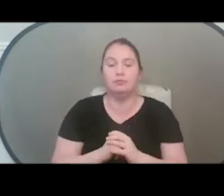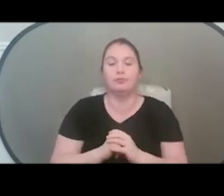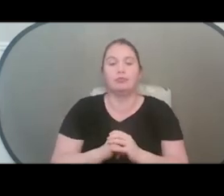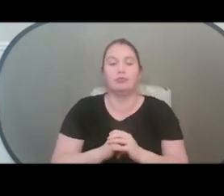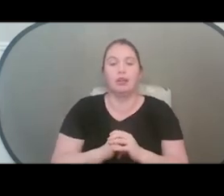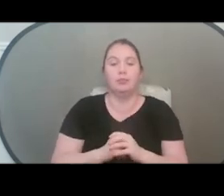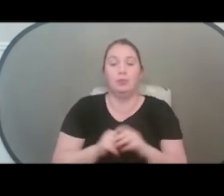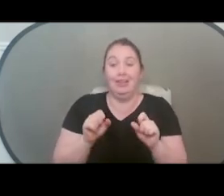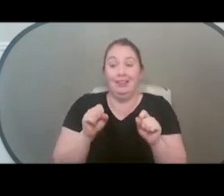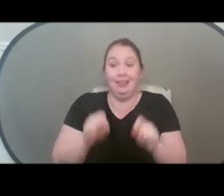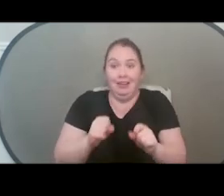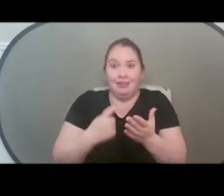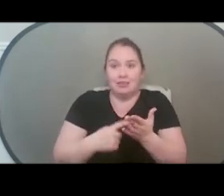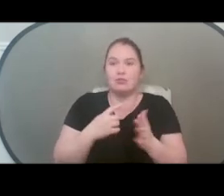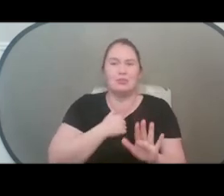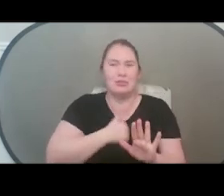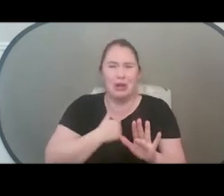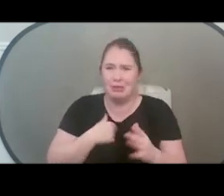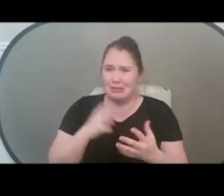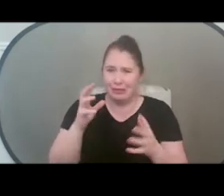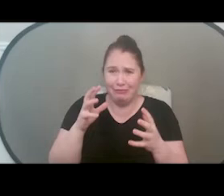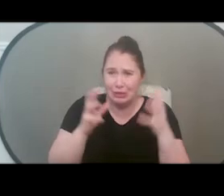be discussed. You were confusing me there. I was like,